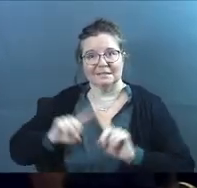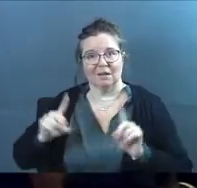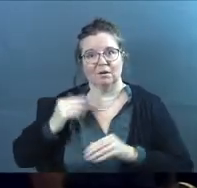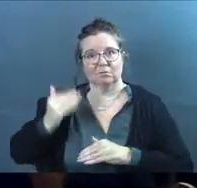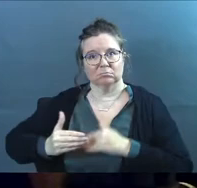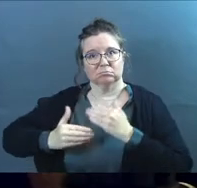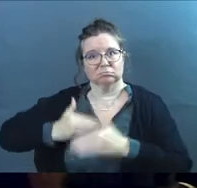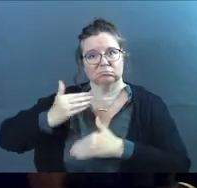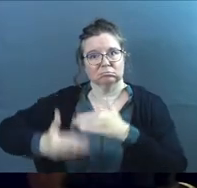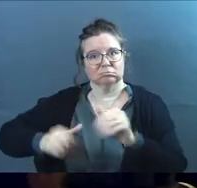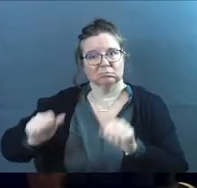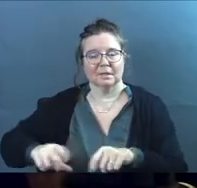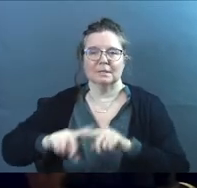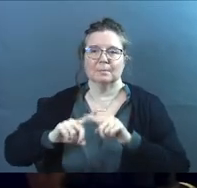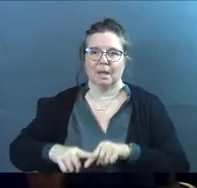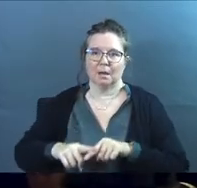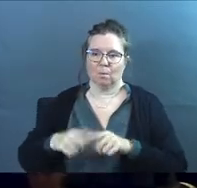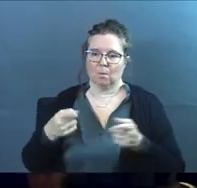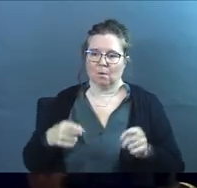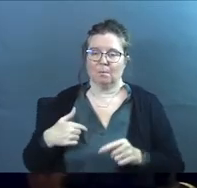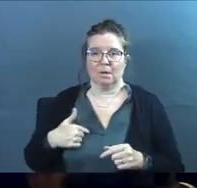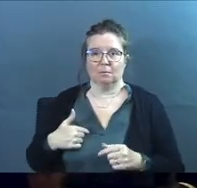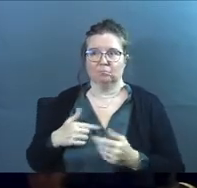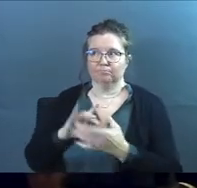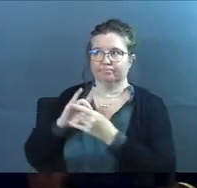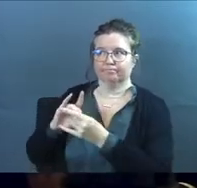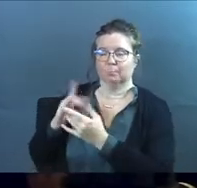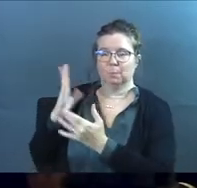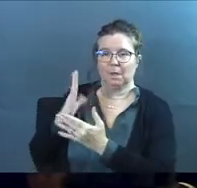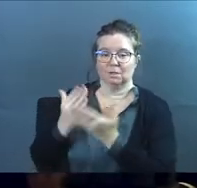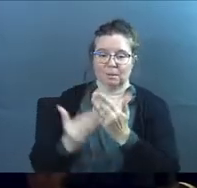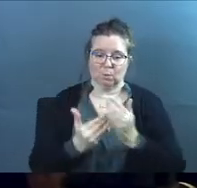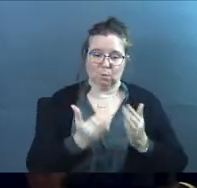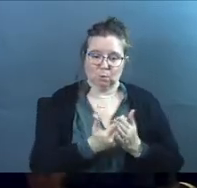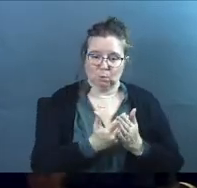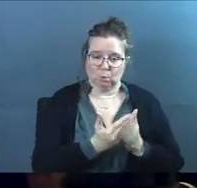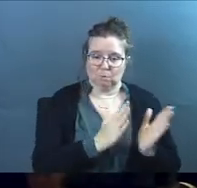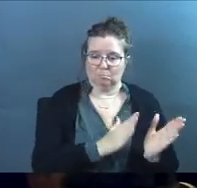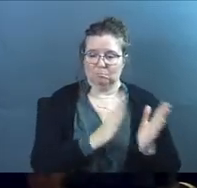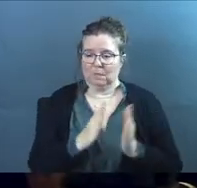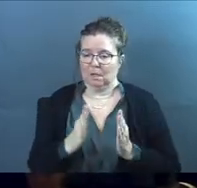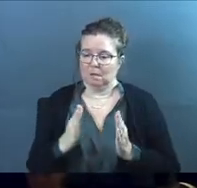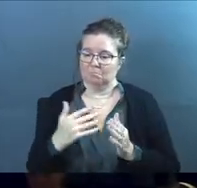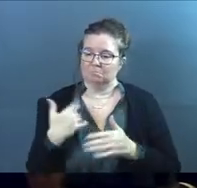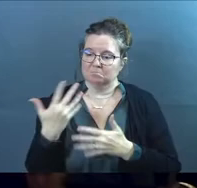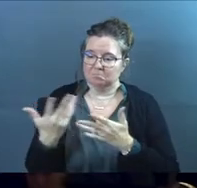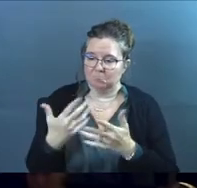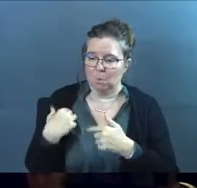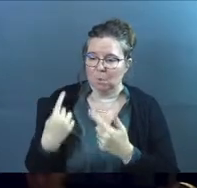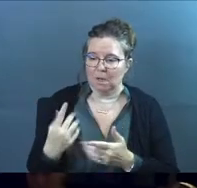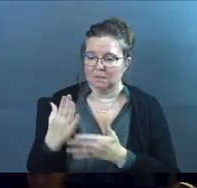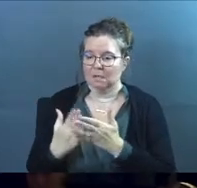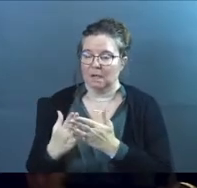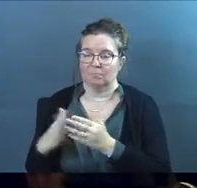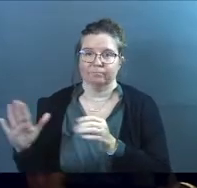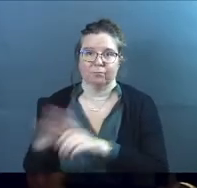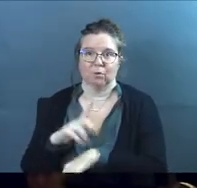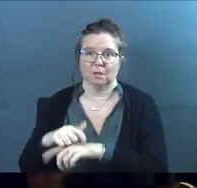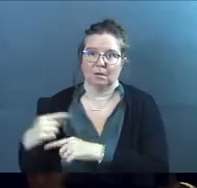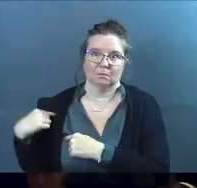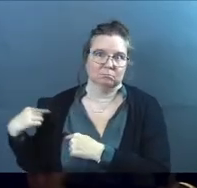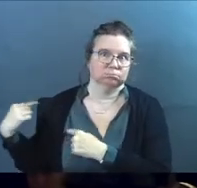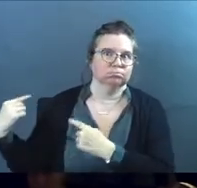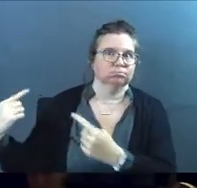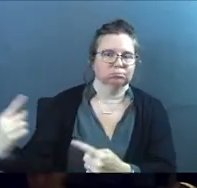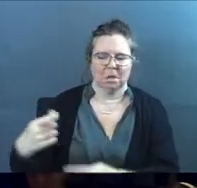over time, depending on where we are in our walk with God. Some of us are brand new. Some of us have been in it for a while. We're still figuring things out. Some of us have been in the game the whole time.